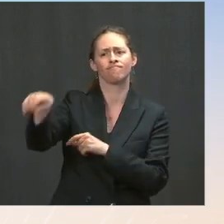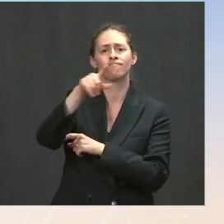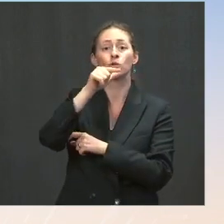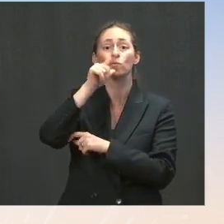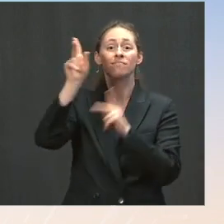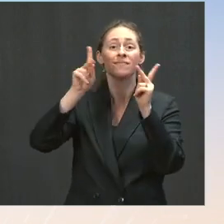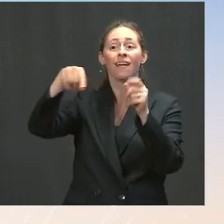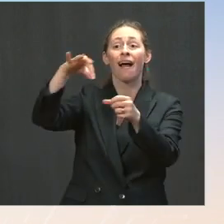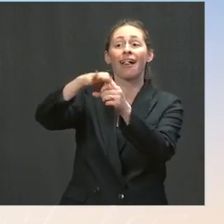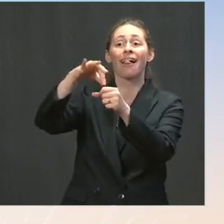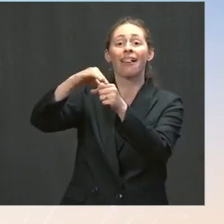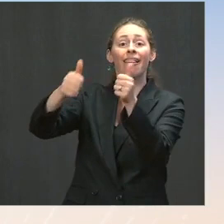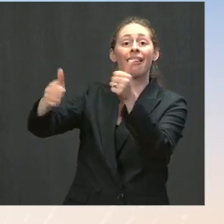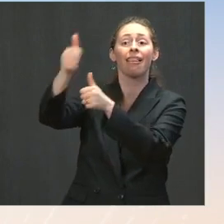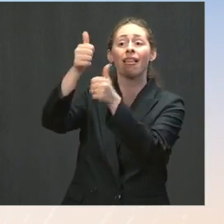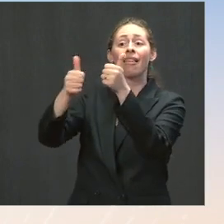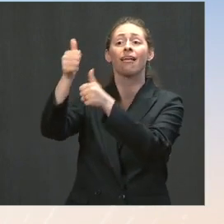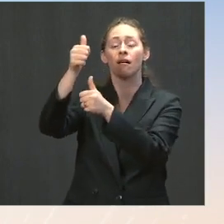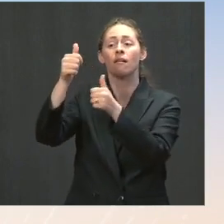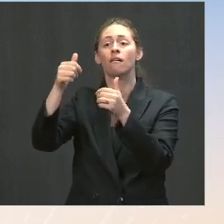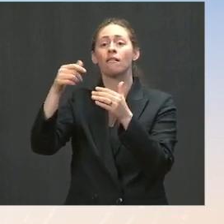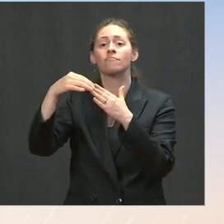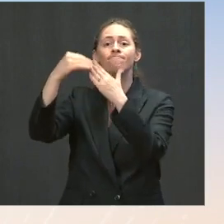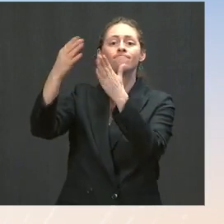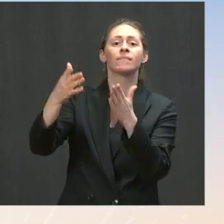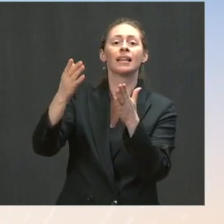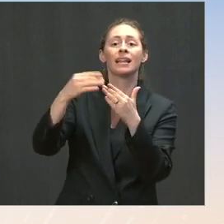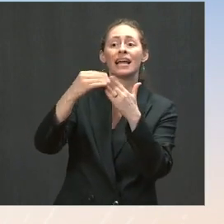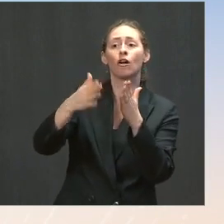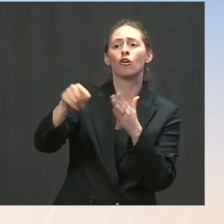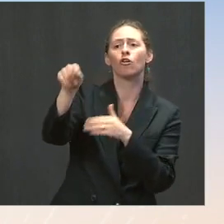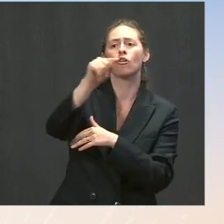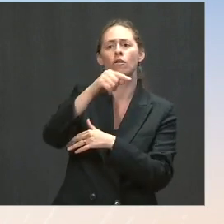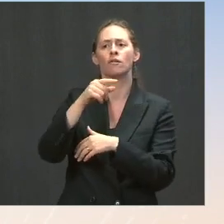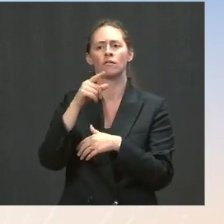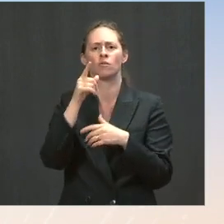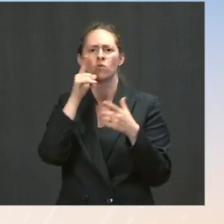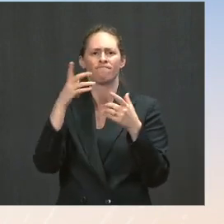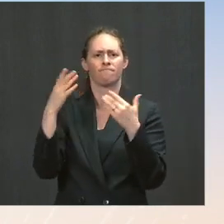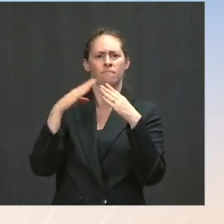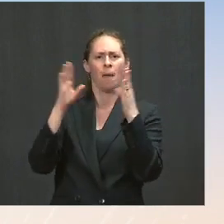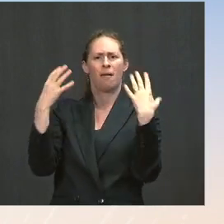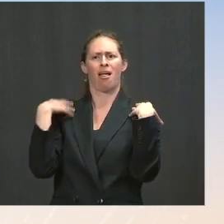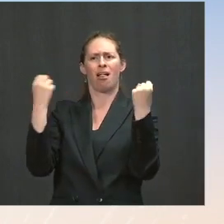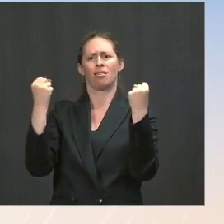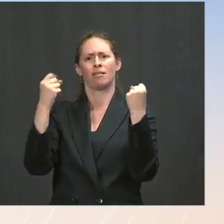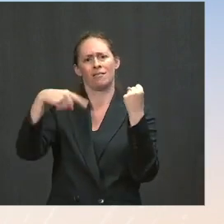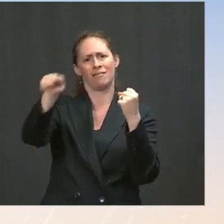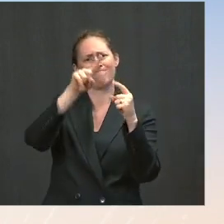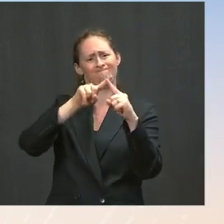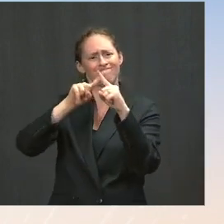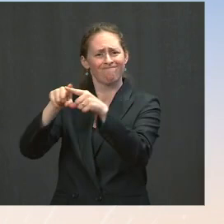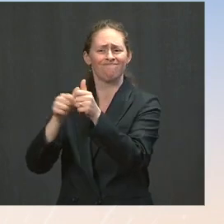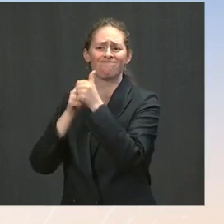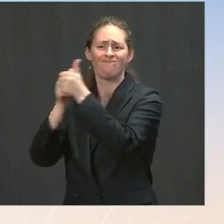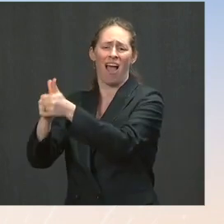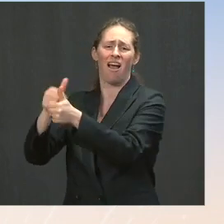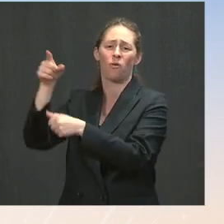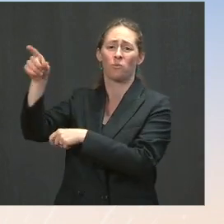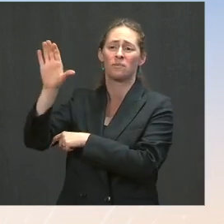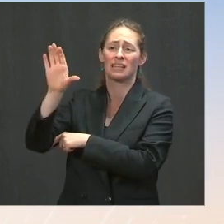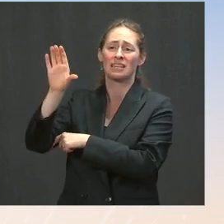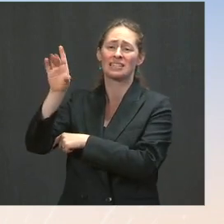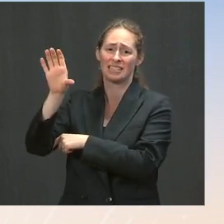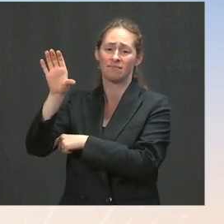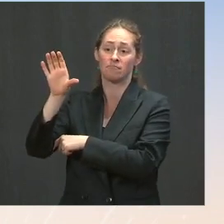leaders, public health experts around the country will also look at the CDC guidance, and they will be constructive partners and